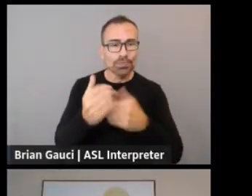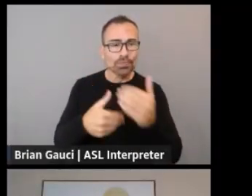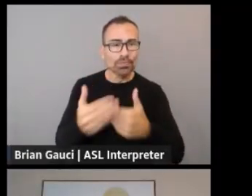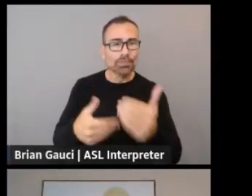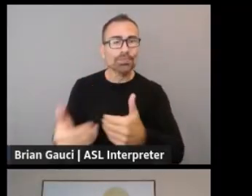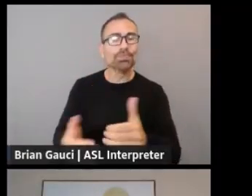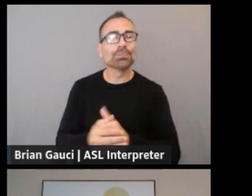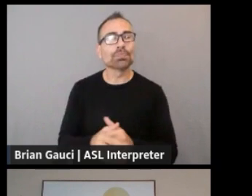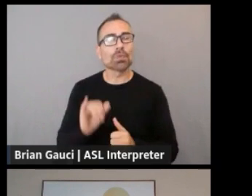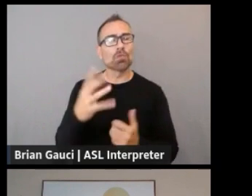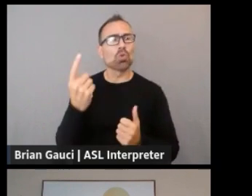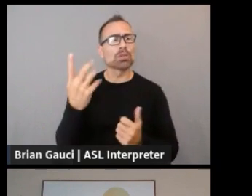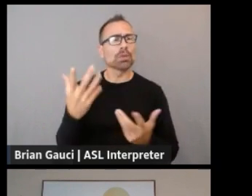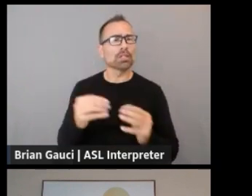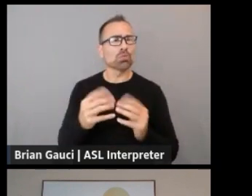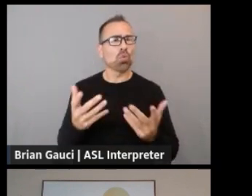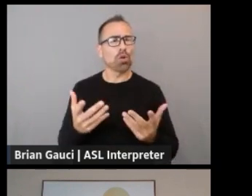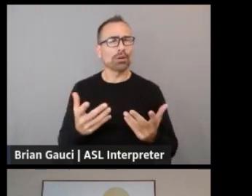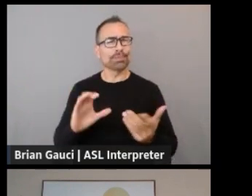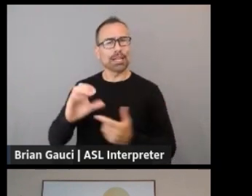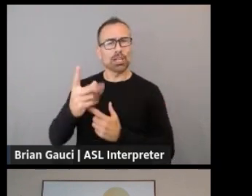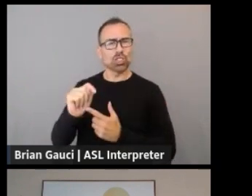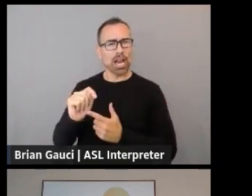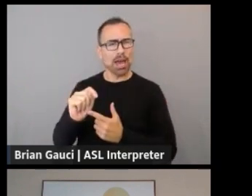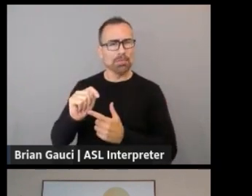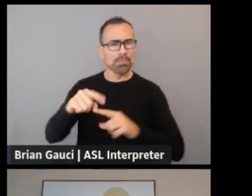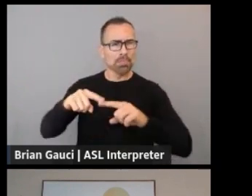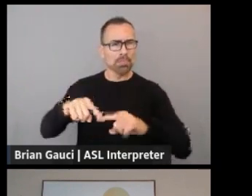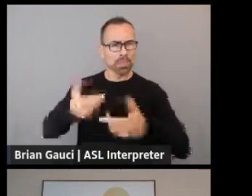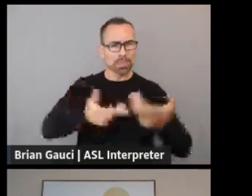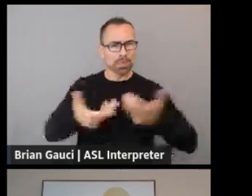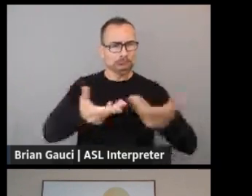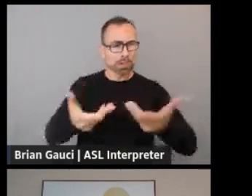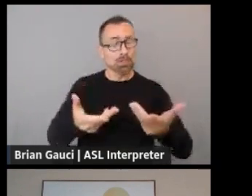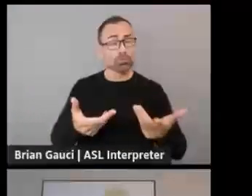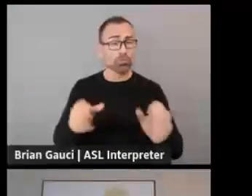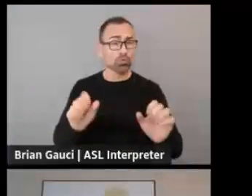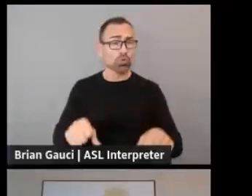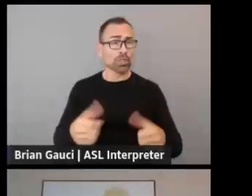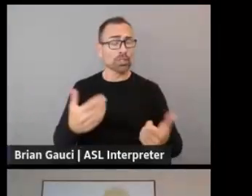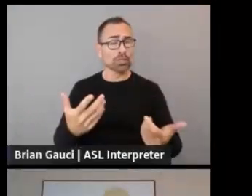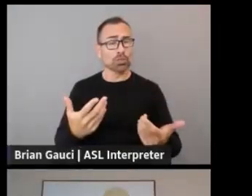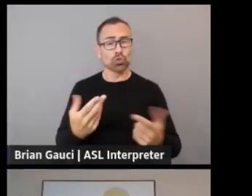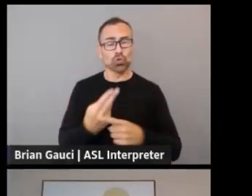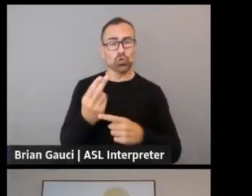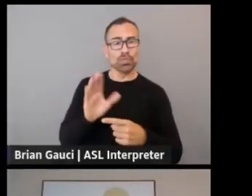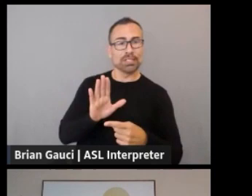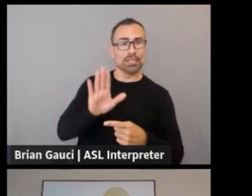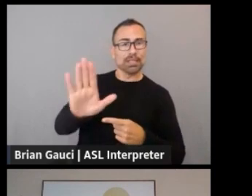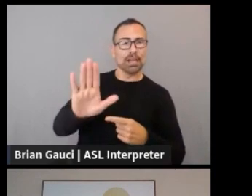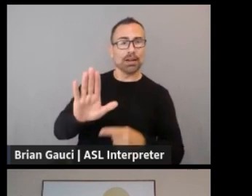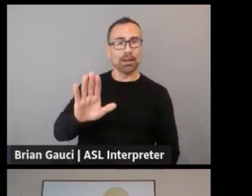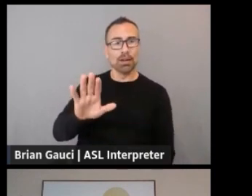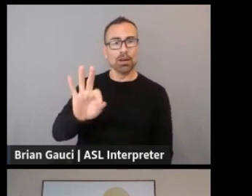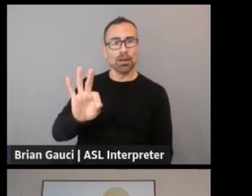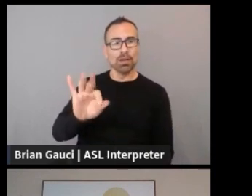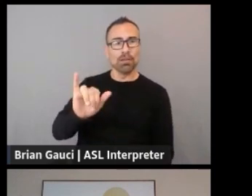chat-based or like a dialogue interaction with the model, then you want to use their fine-tuned